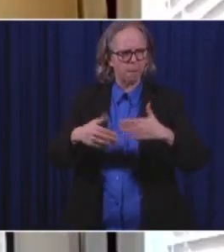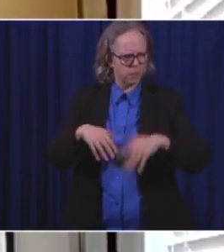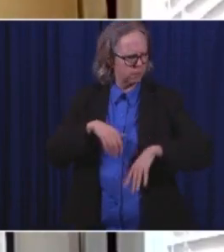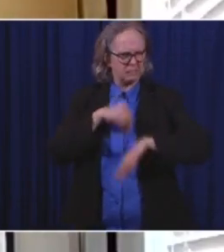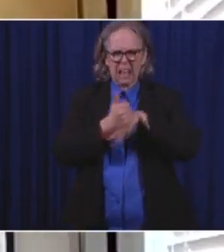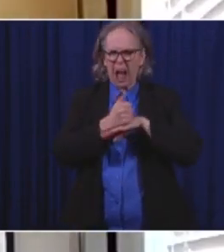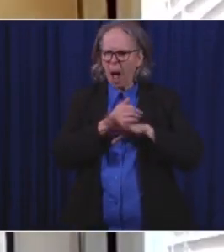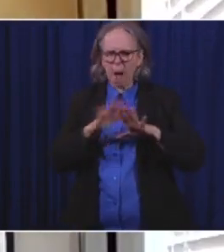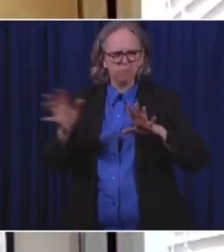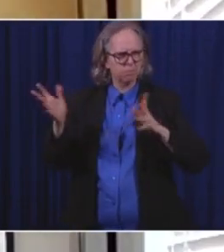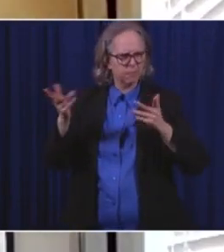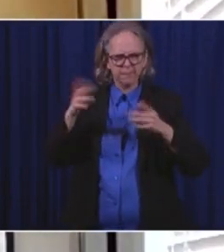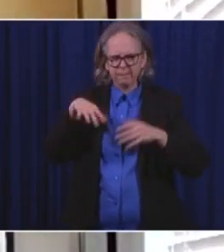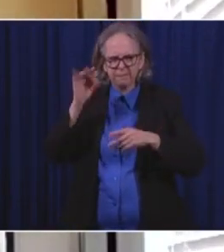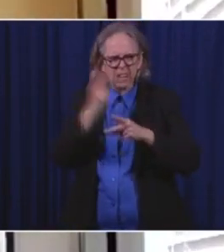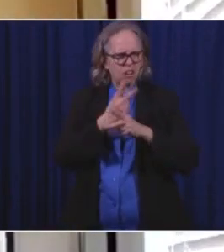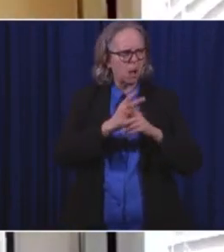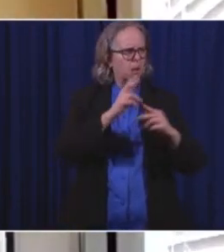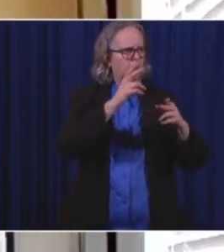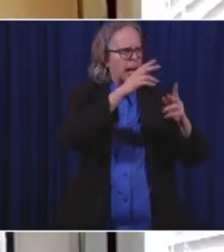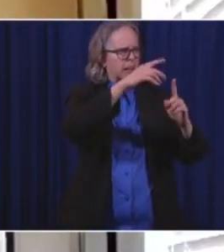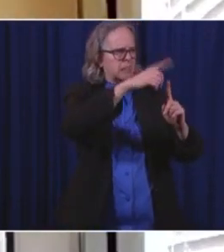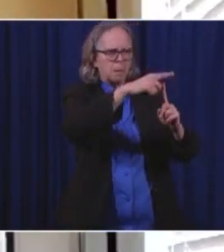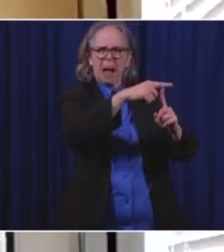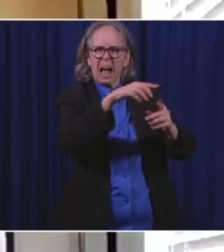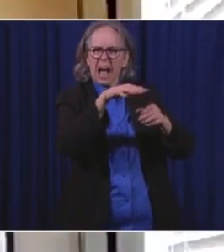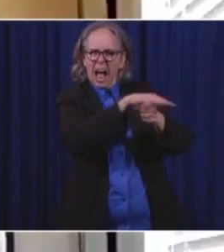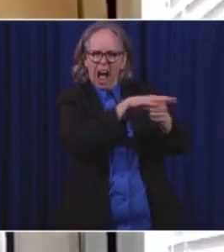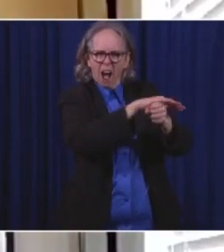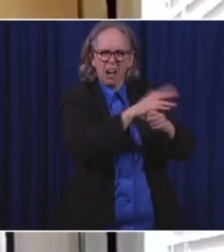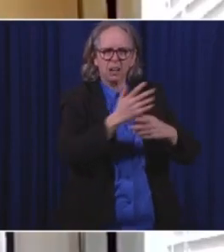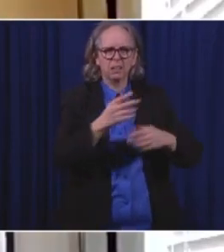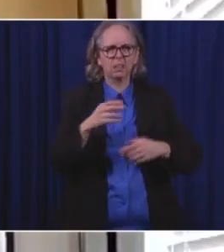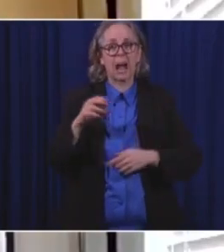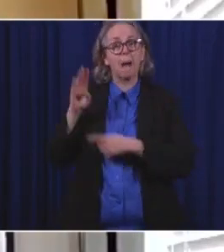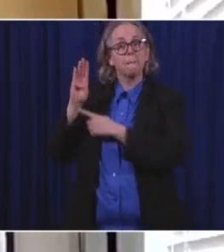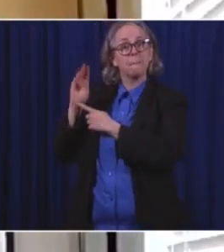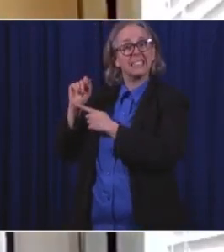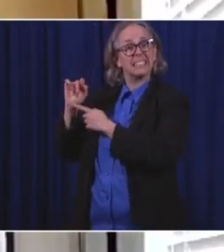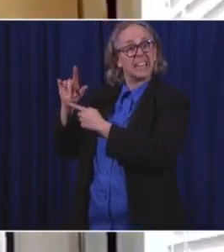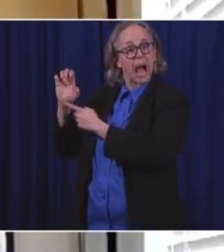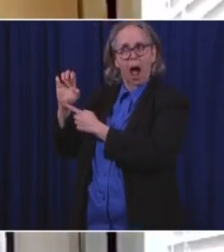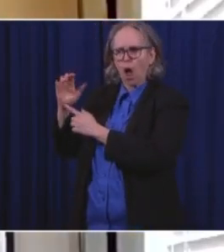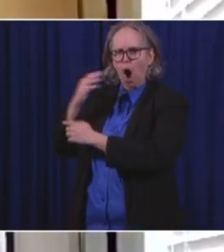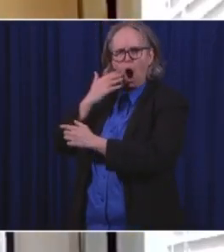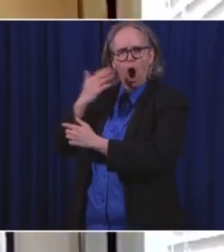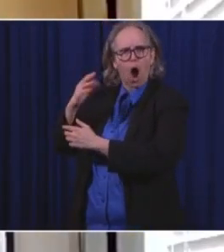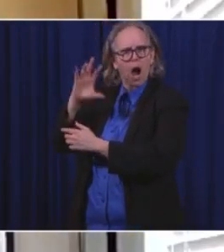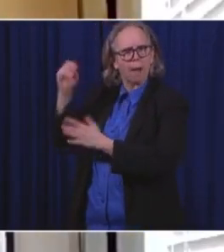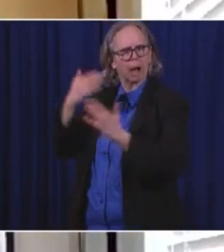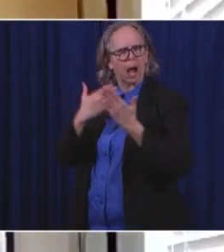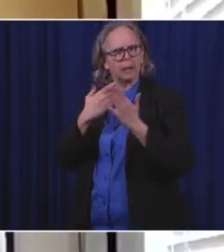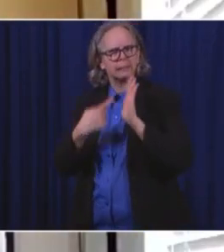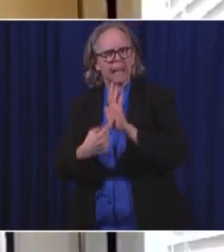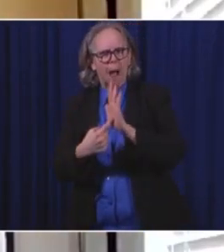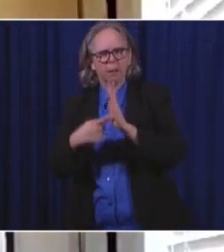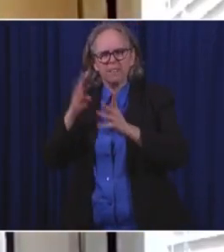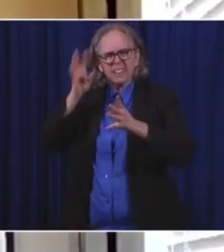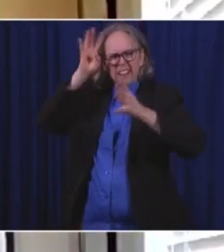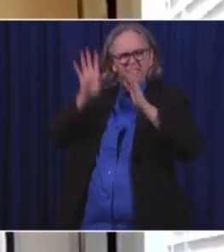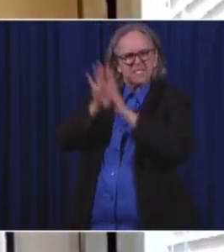Battelle capability is one of, I think, the great examples. It was an example of incredible innovation in Ohio, and